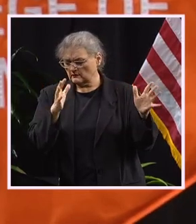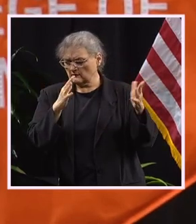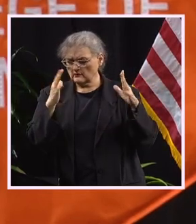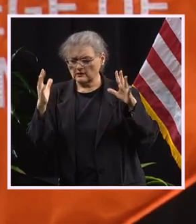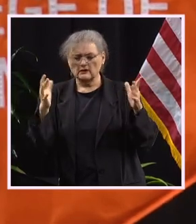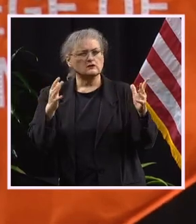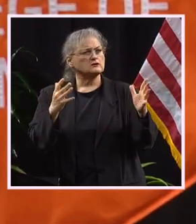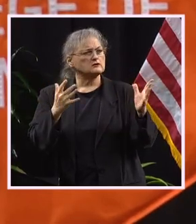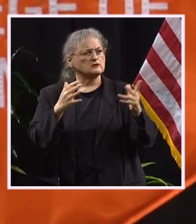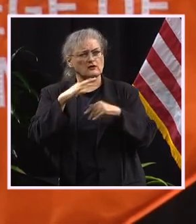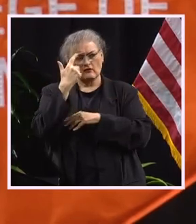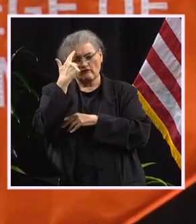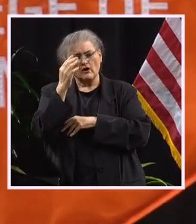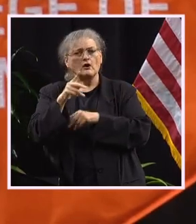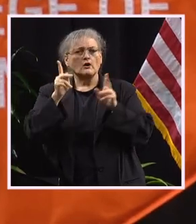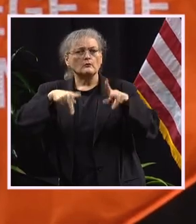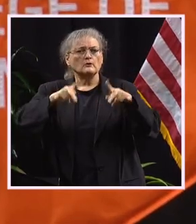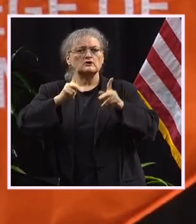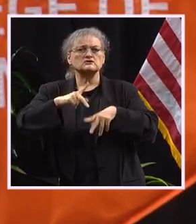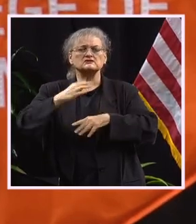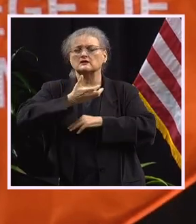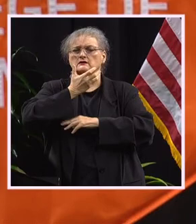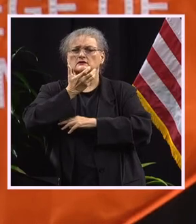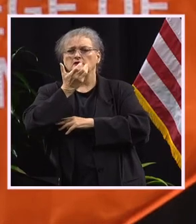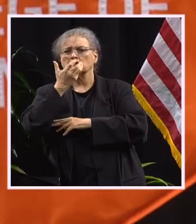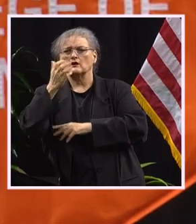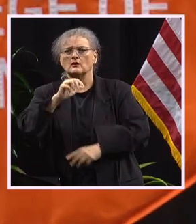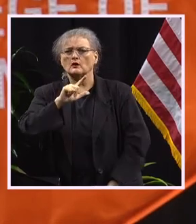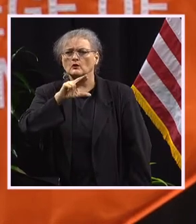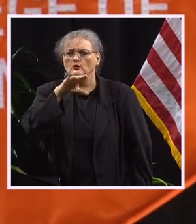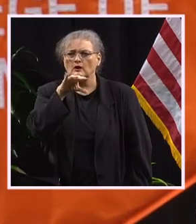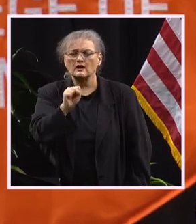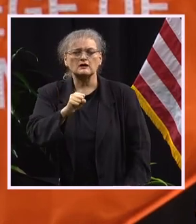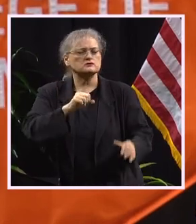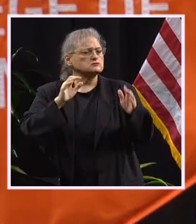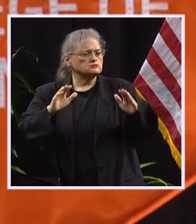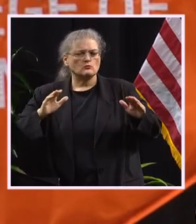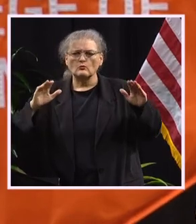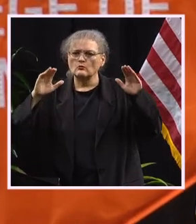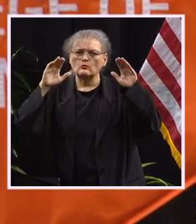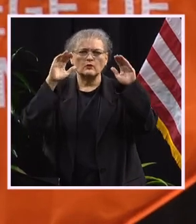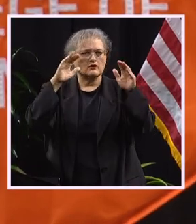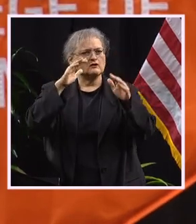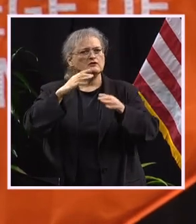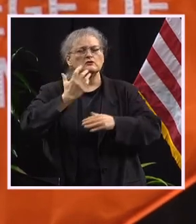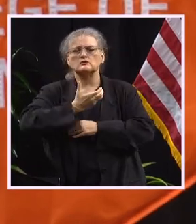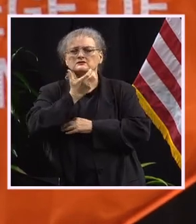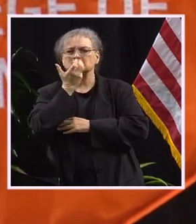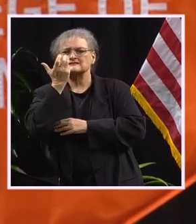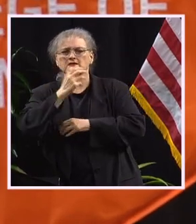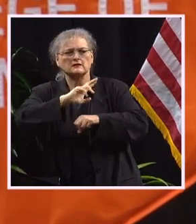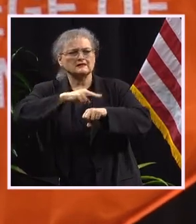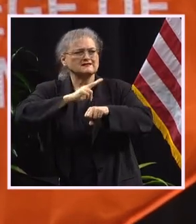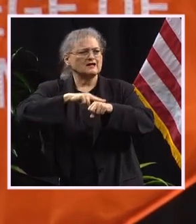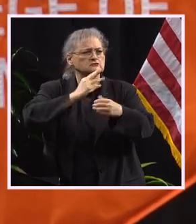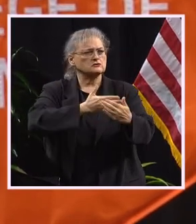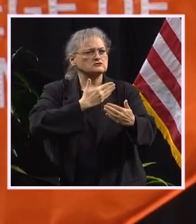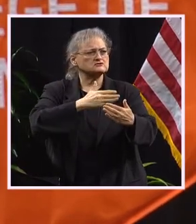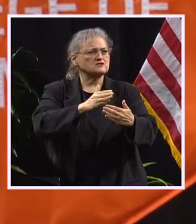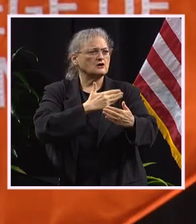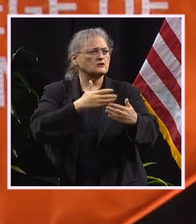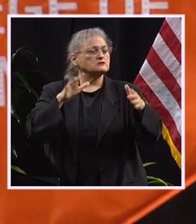And to our soloist, Lucas Moncado Zoll. What a great delivery of our national anthem. Please join me in giving Lucas a hand.